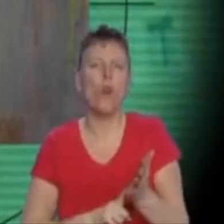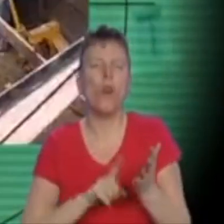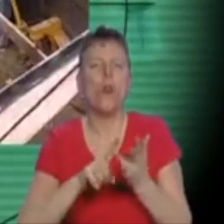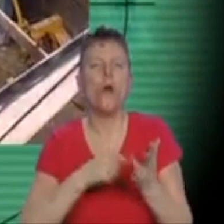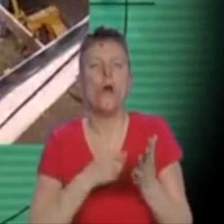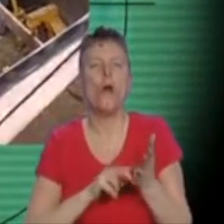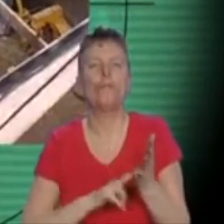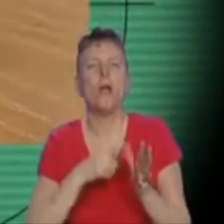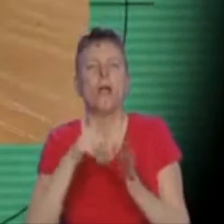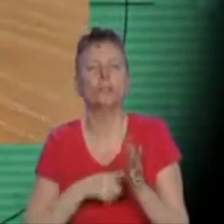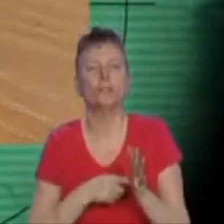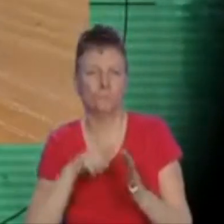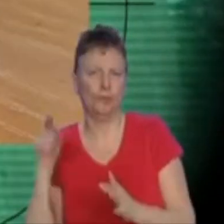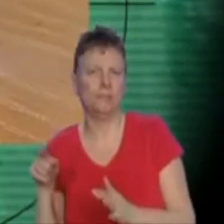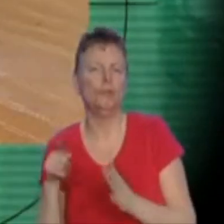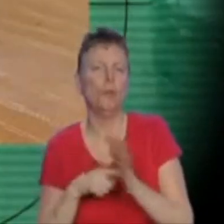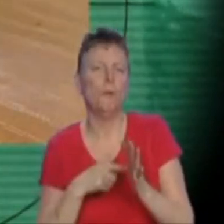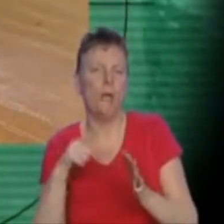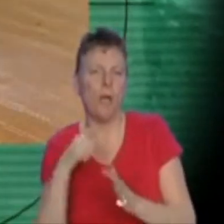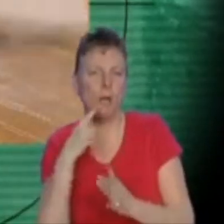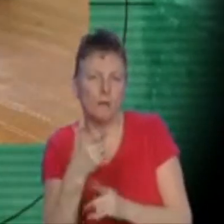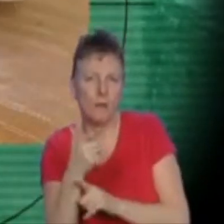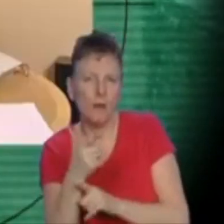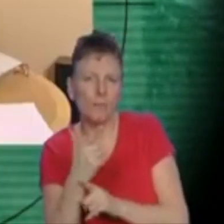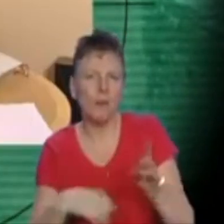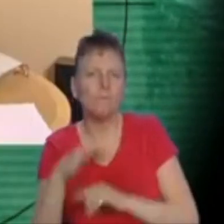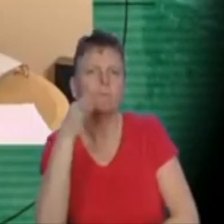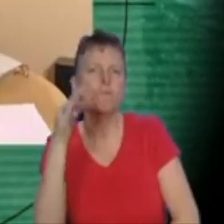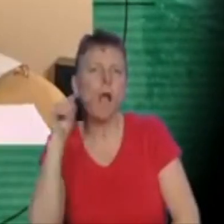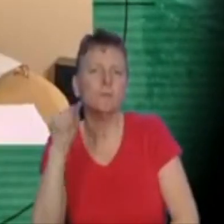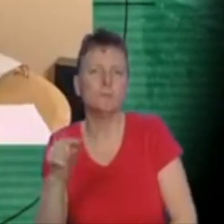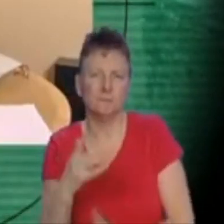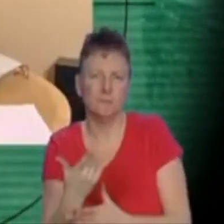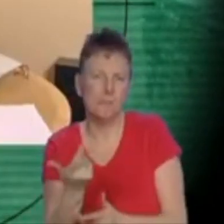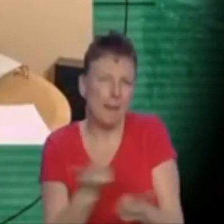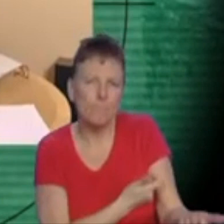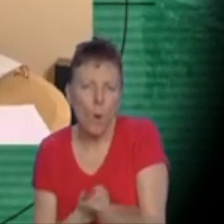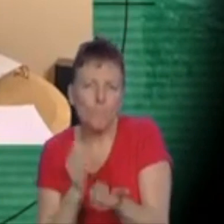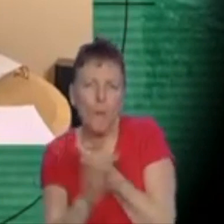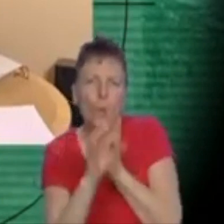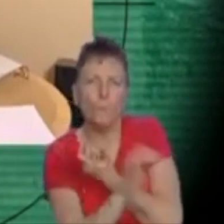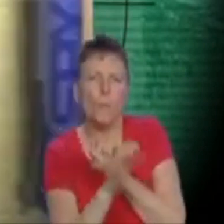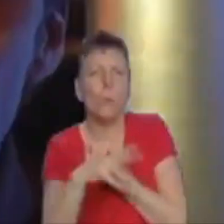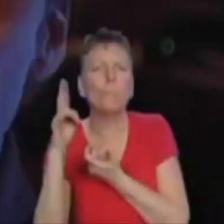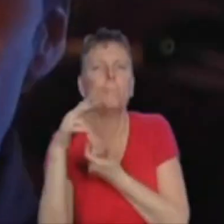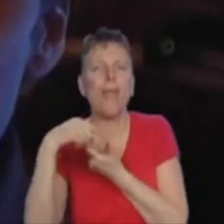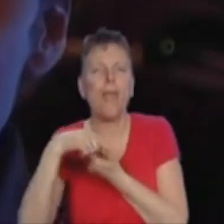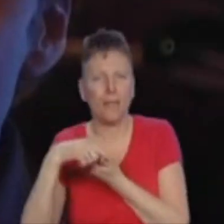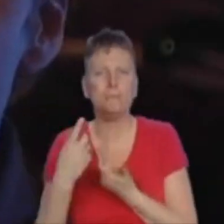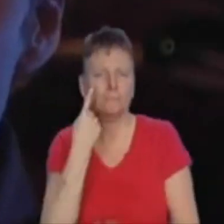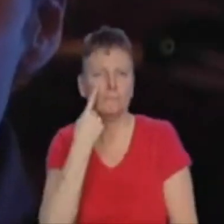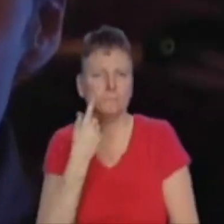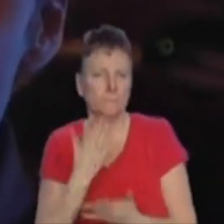at a paintball range, and I'll be showing you how to ensure your post doesn't contain any unwanted surprises. Every